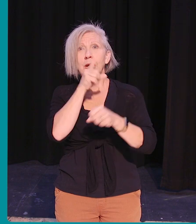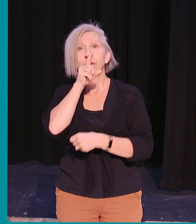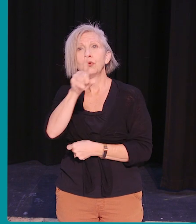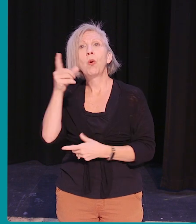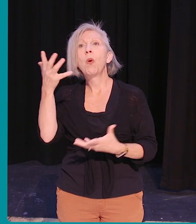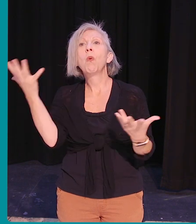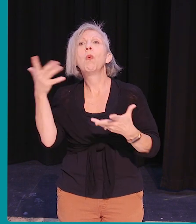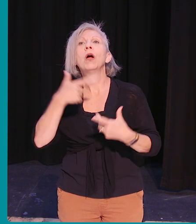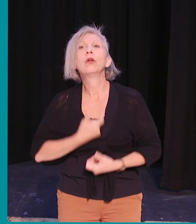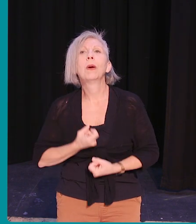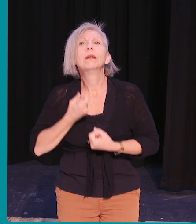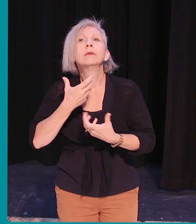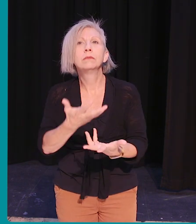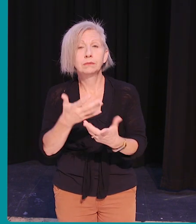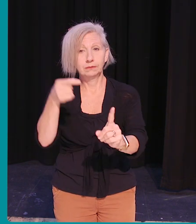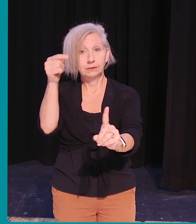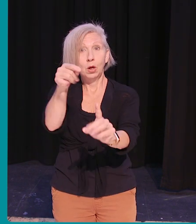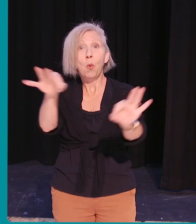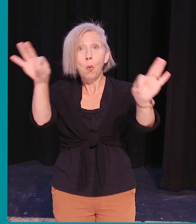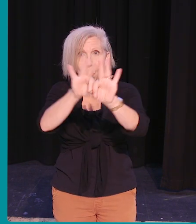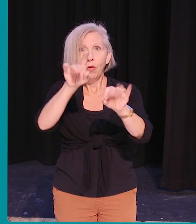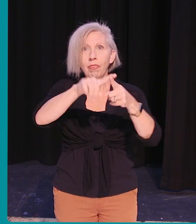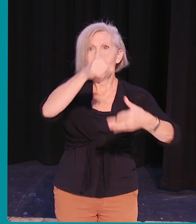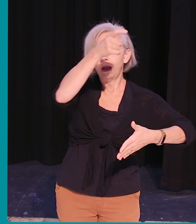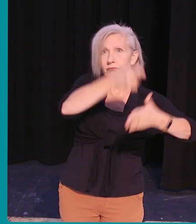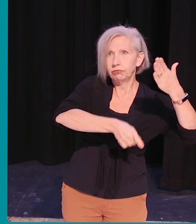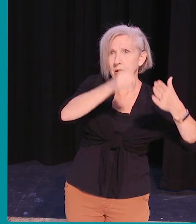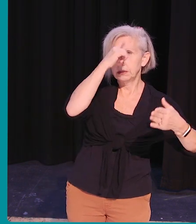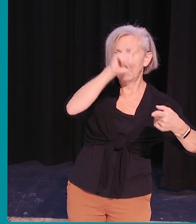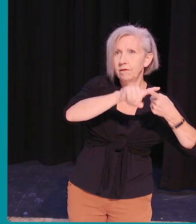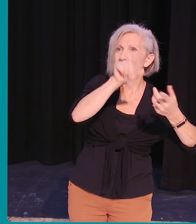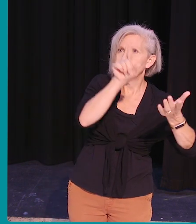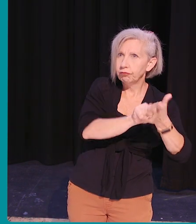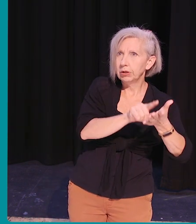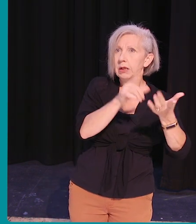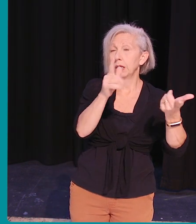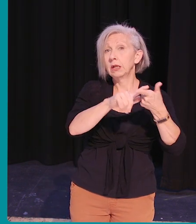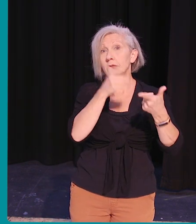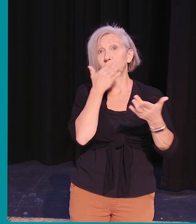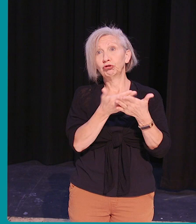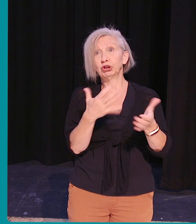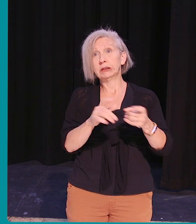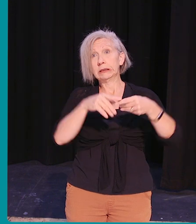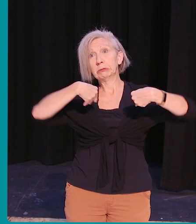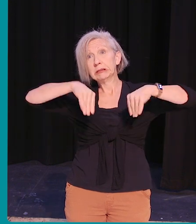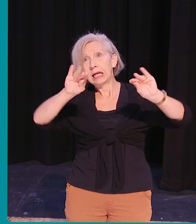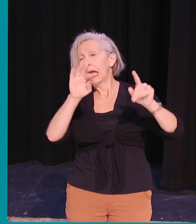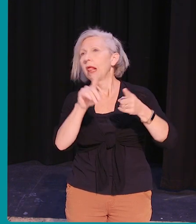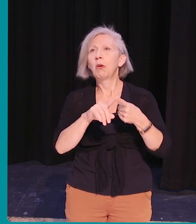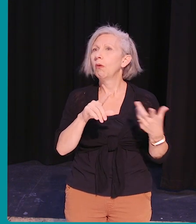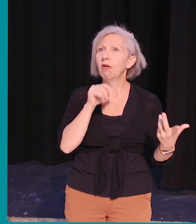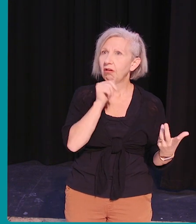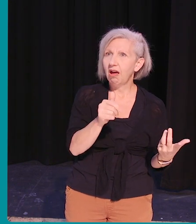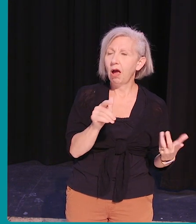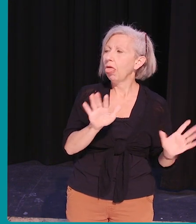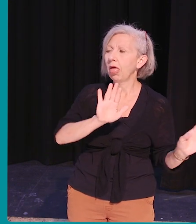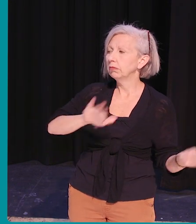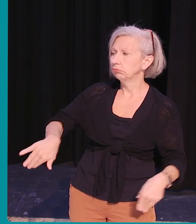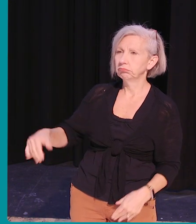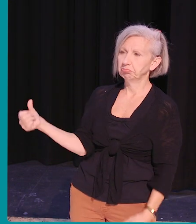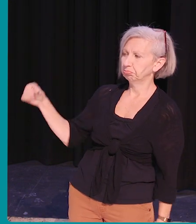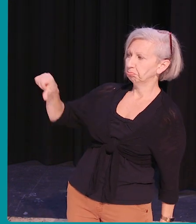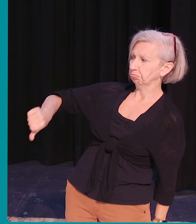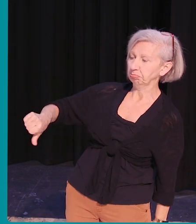worth elevating and the cost of printing before we decided you could have that book and be an author, right? And if you navigated all